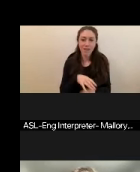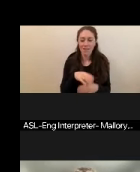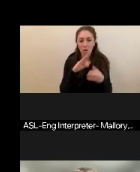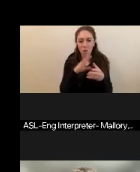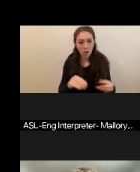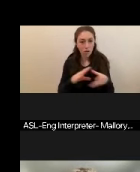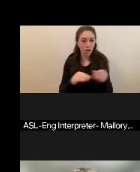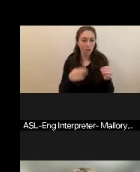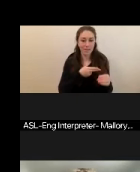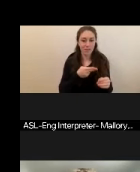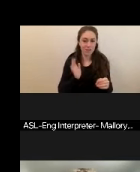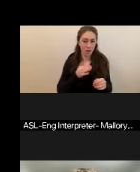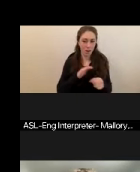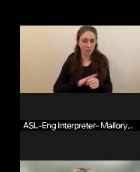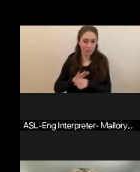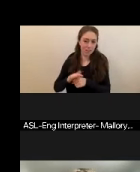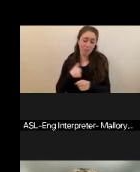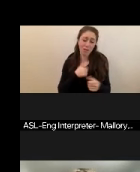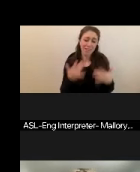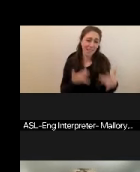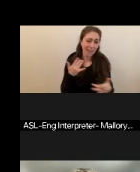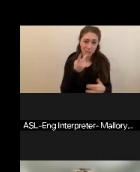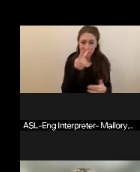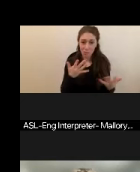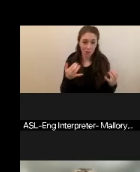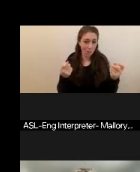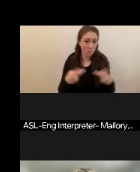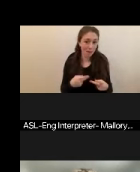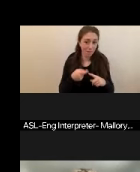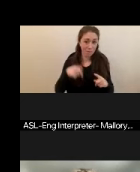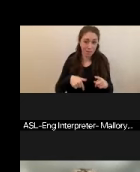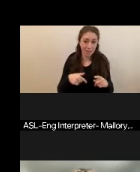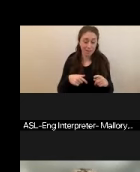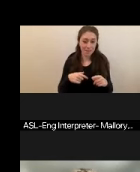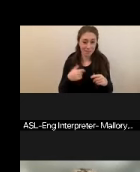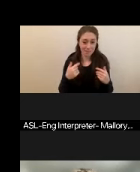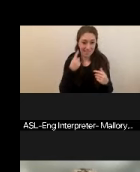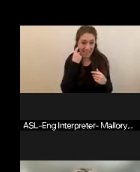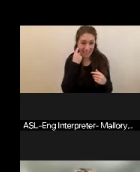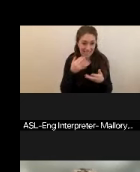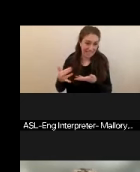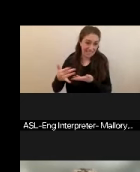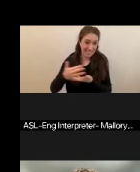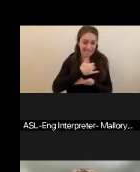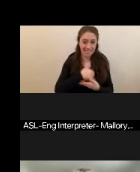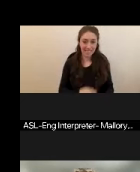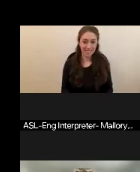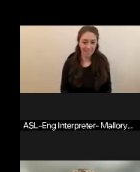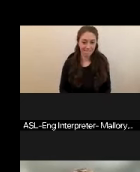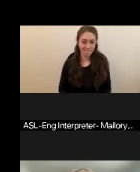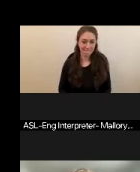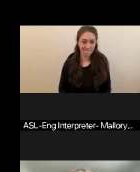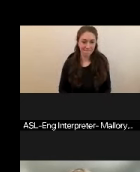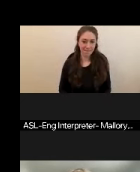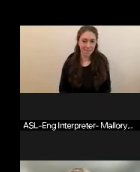region. And we're just super excited to see what comes back from this latest round of collections in